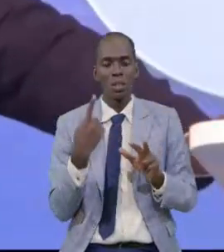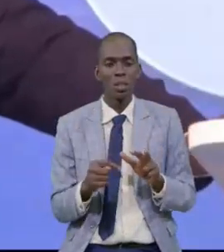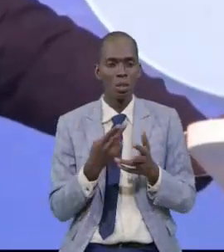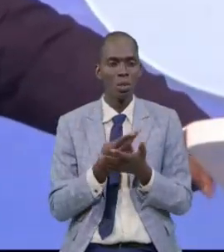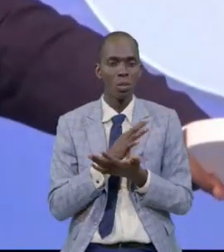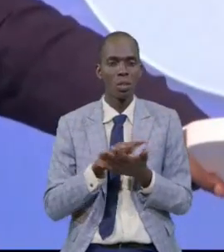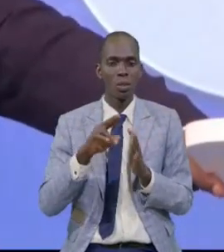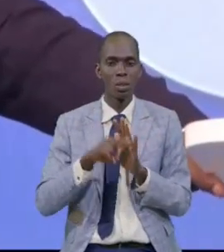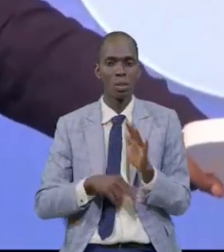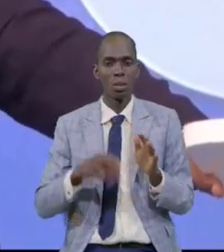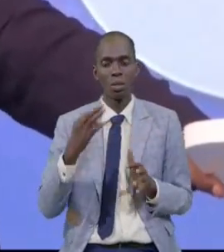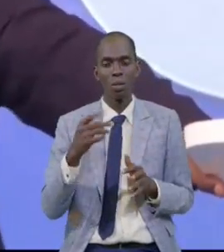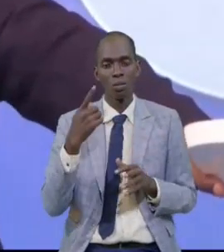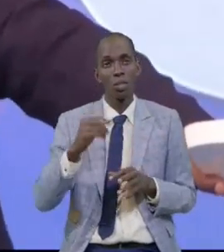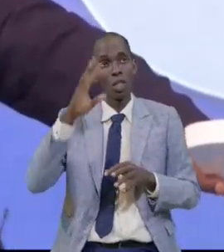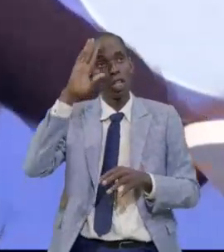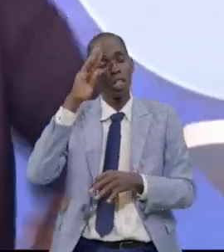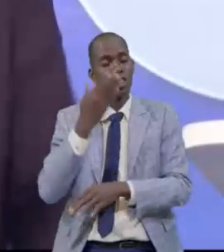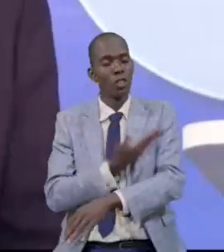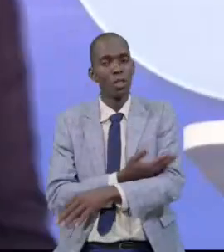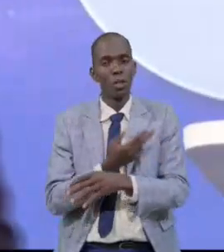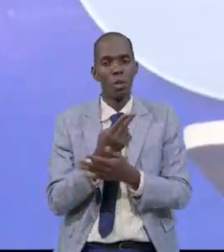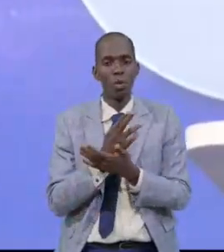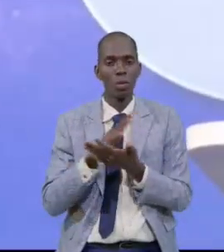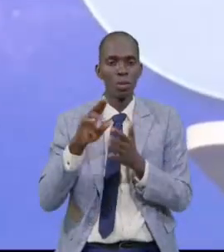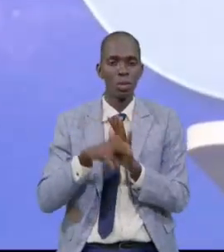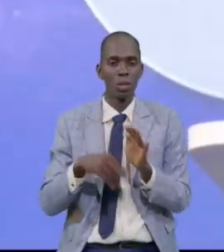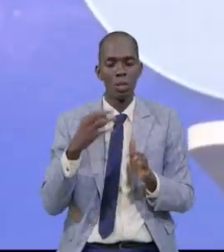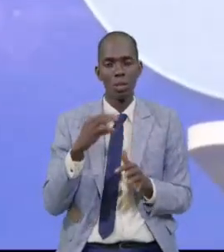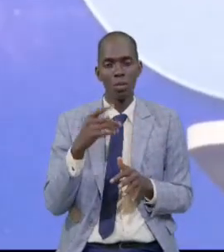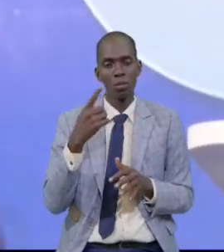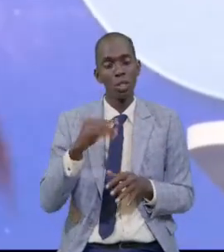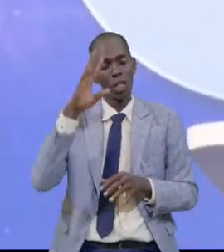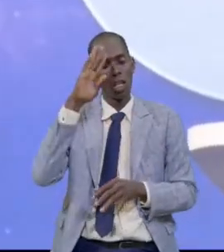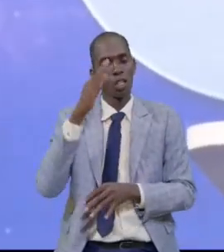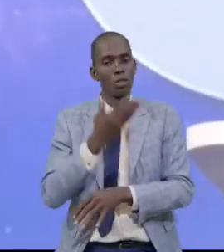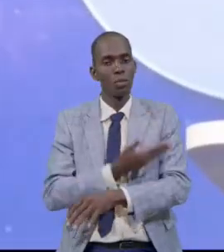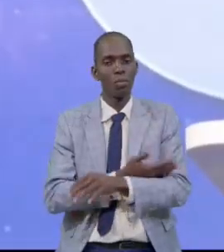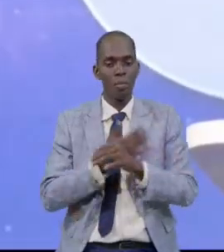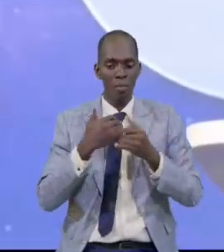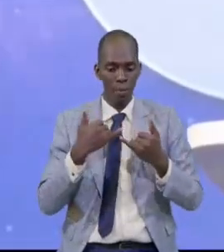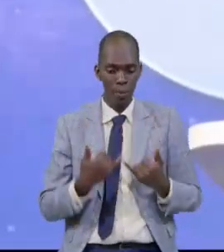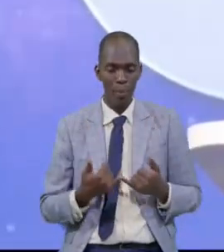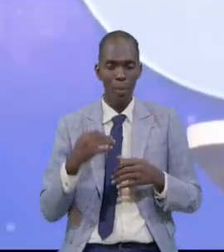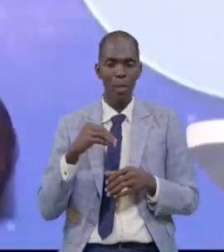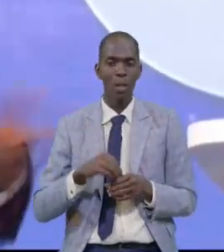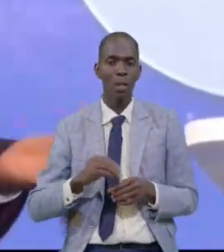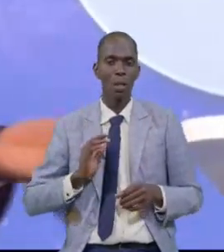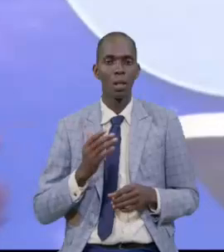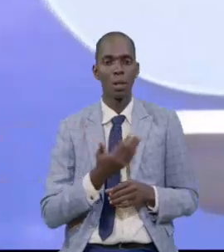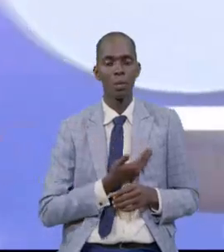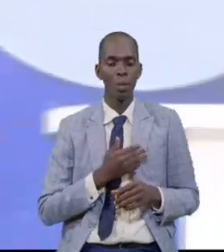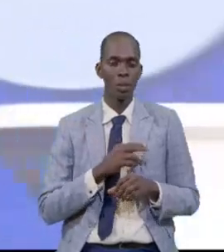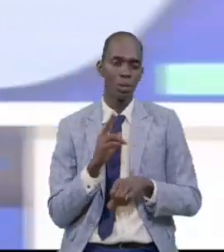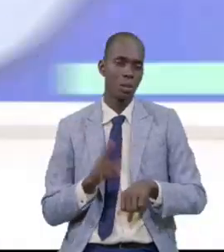The godliness of the Son. Now in our nature. You see what he has come